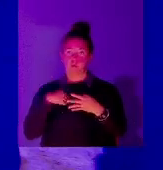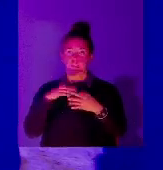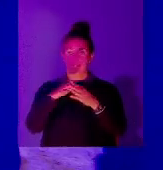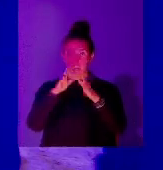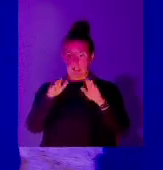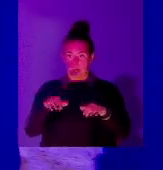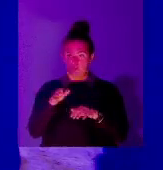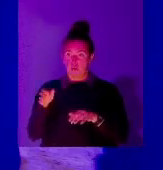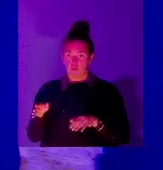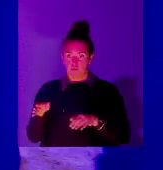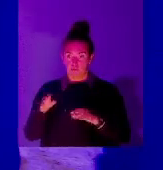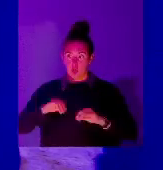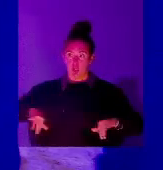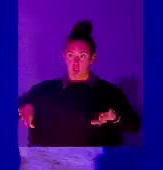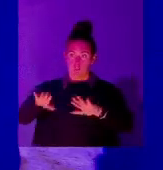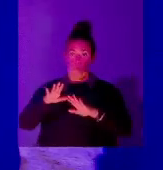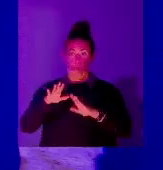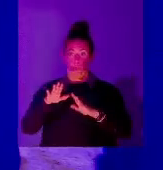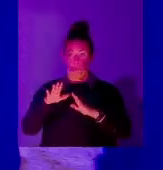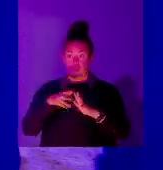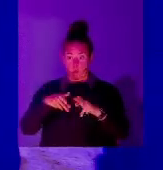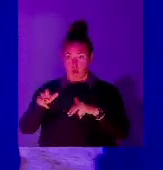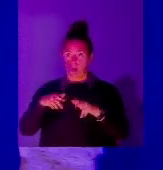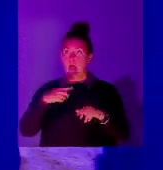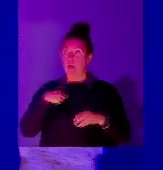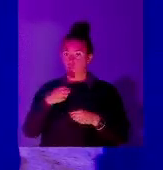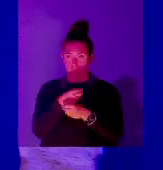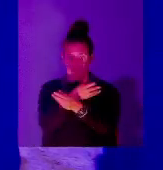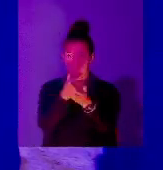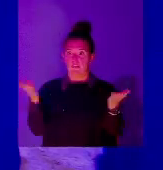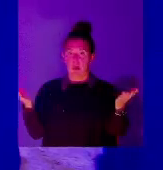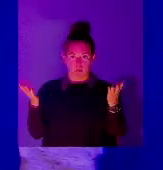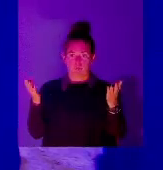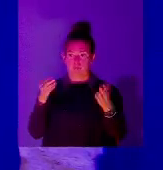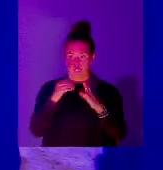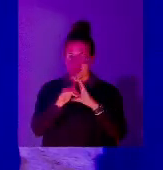Thursday with instructions and a reminder for you. Okay? Have a great week.